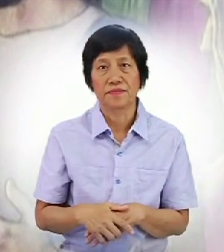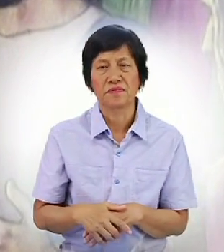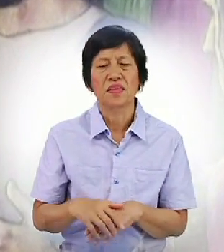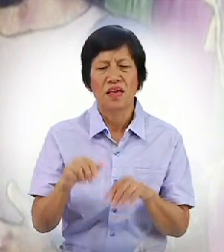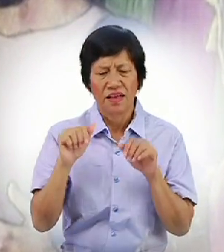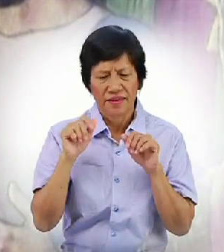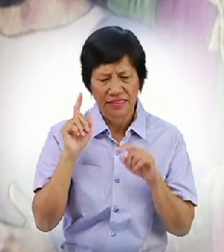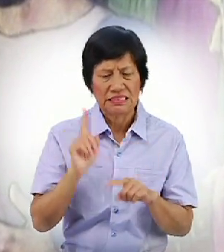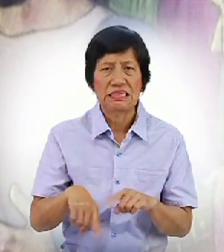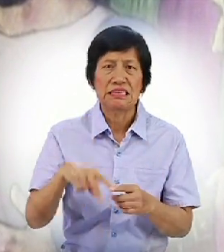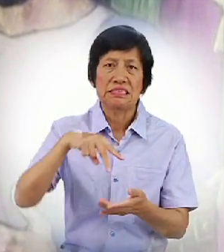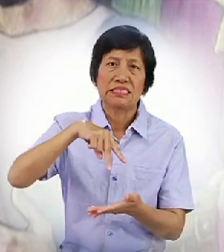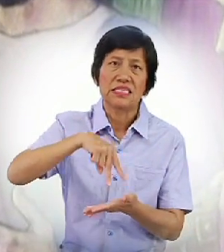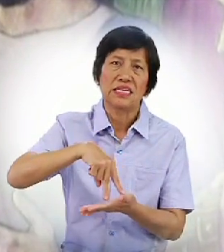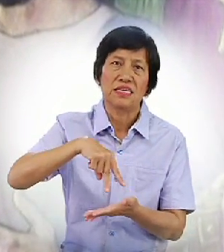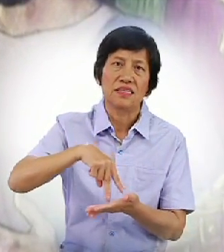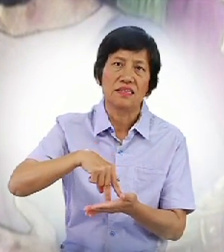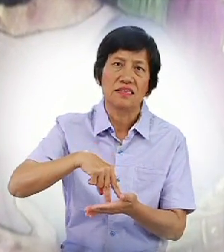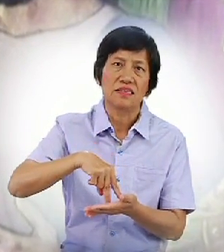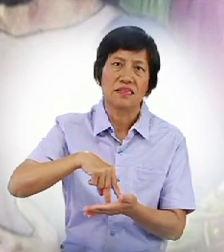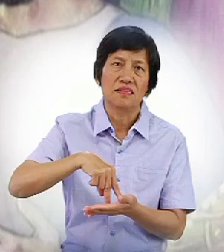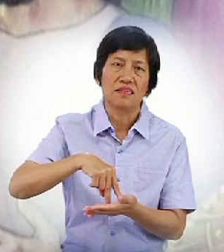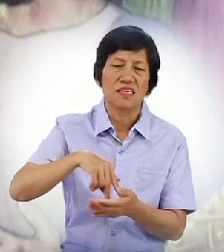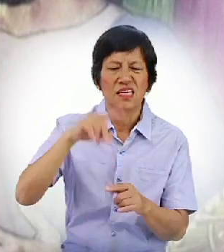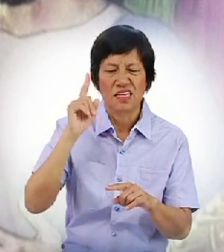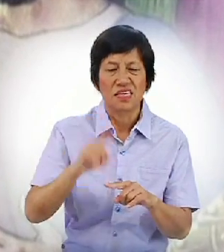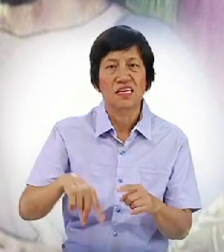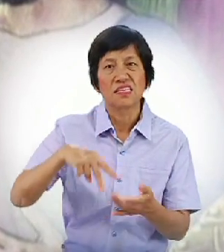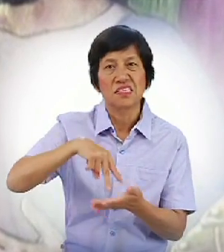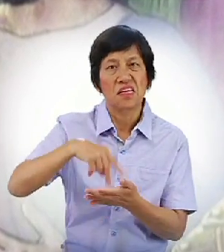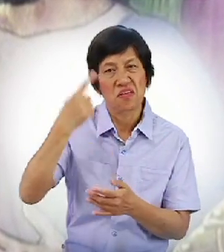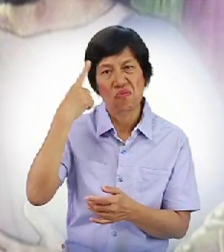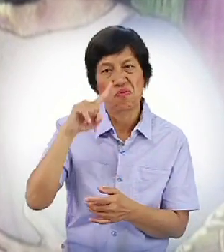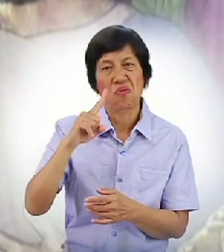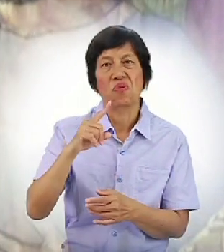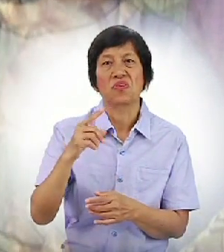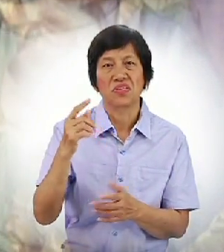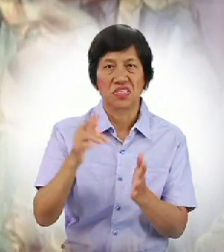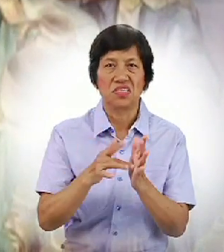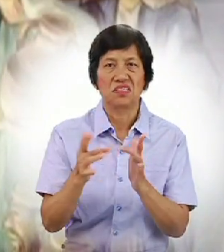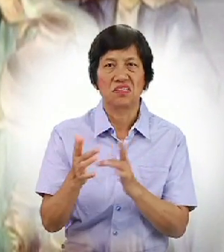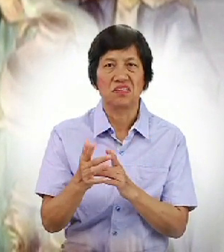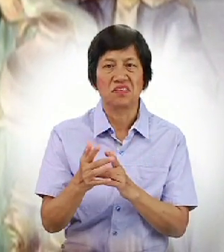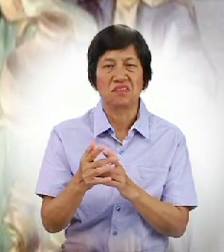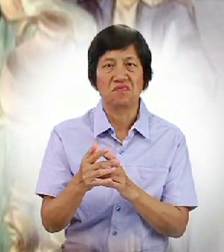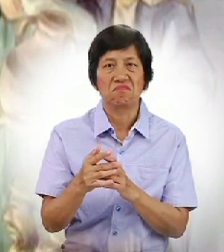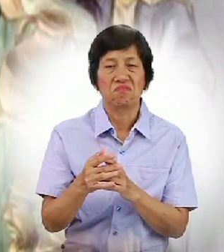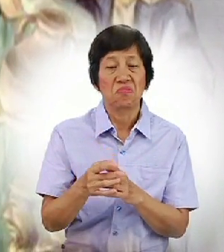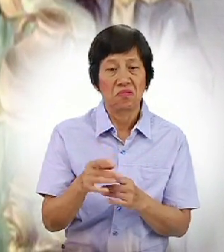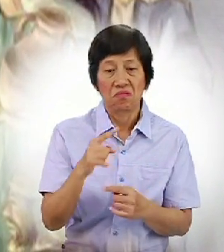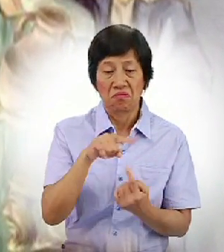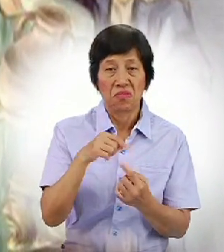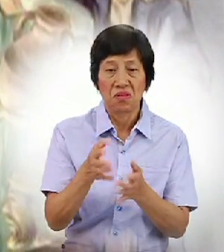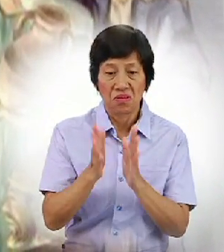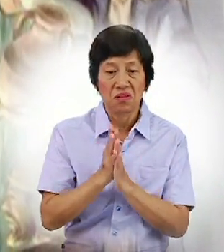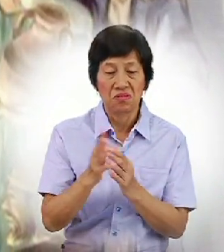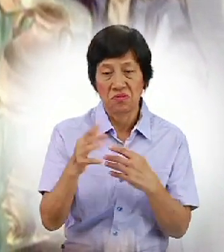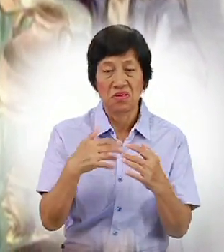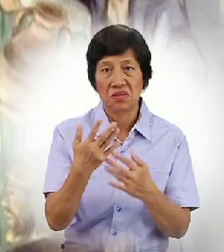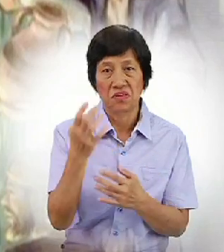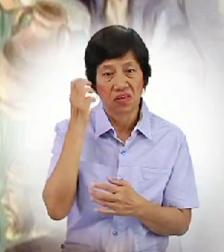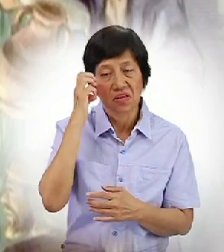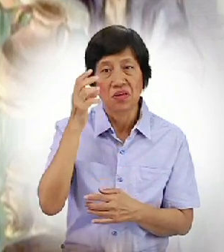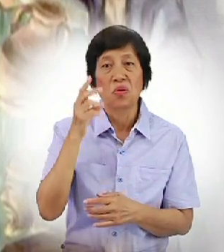could not stand for Jesus when asked whether he was one of